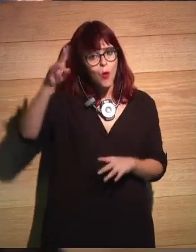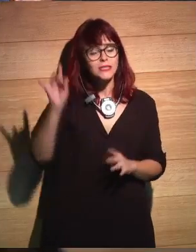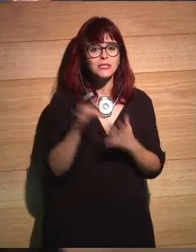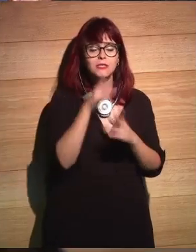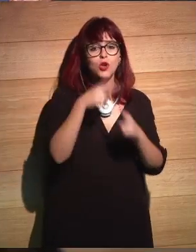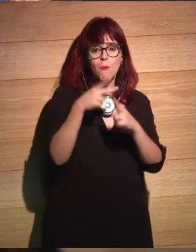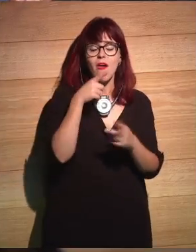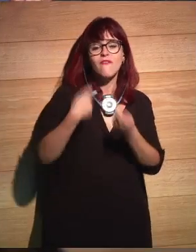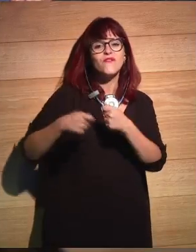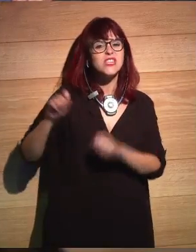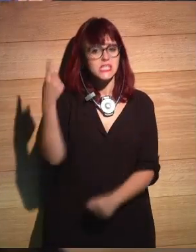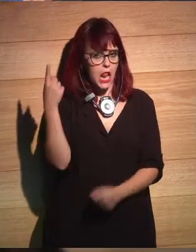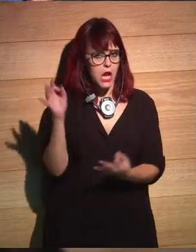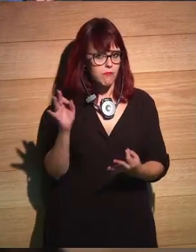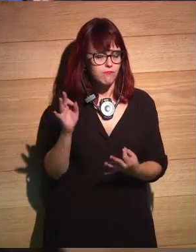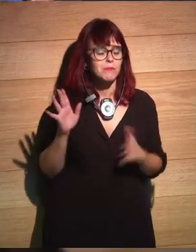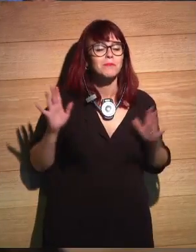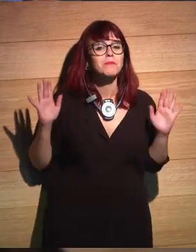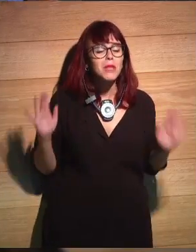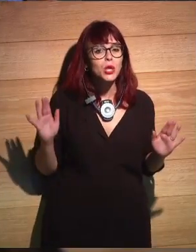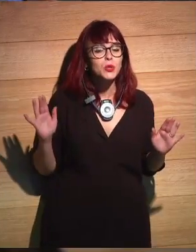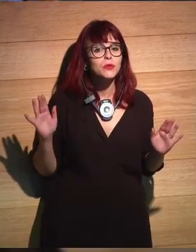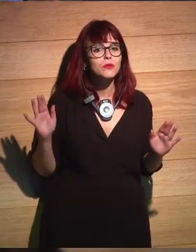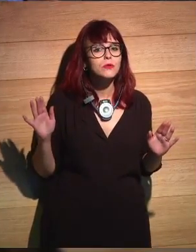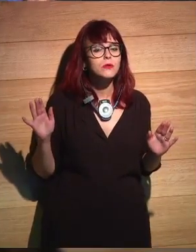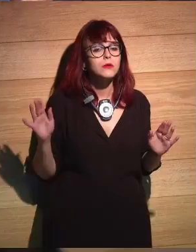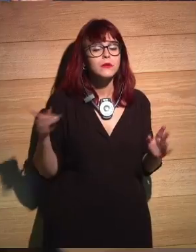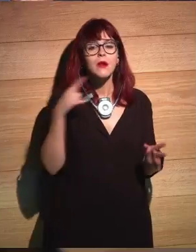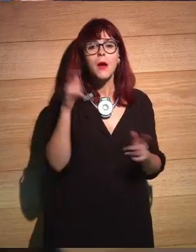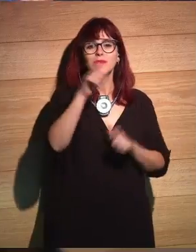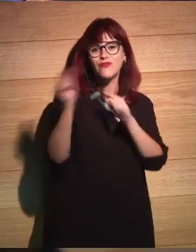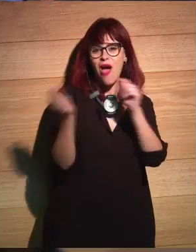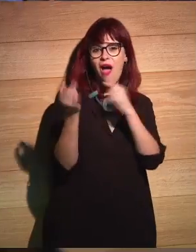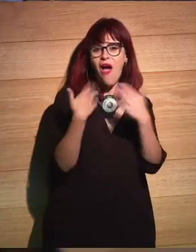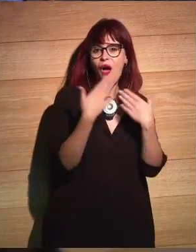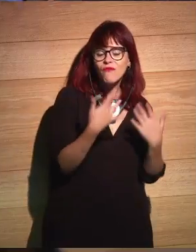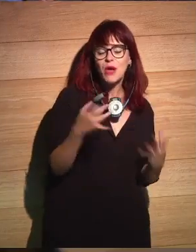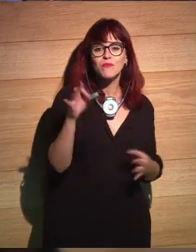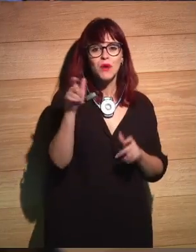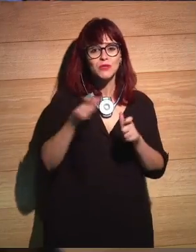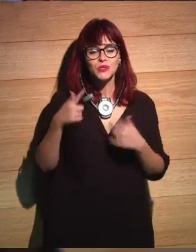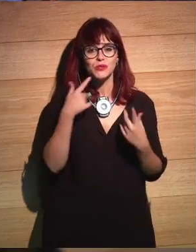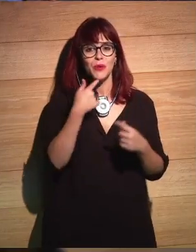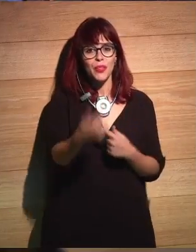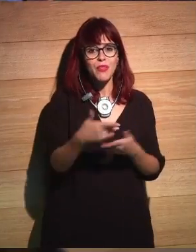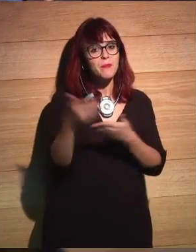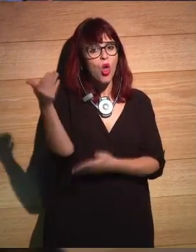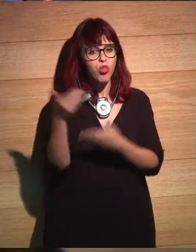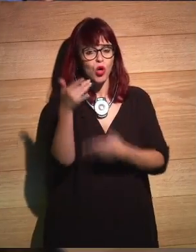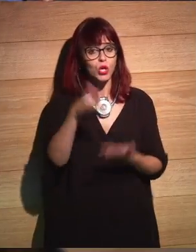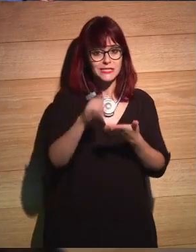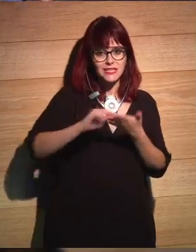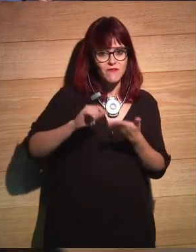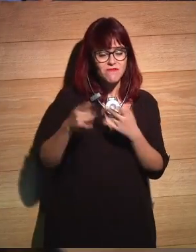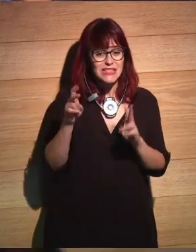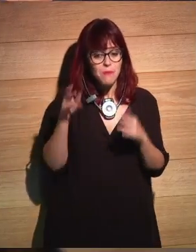you look at what people are discussing and look at what the newspapers are writing about, that's